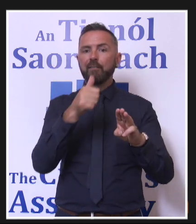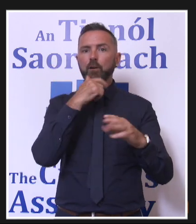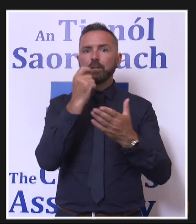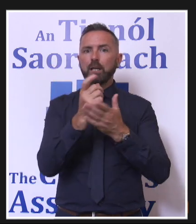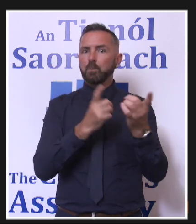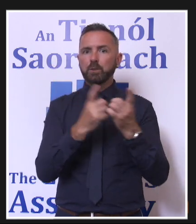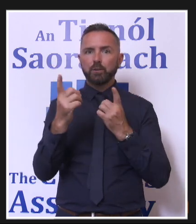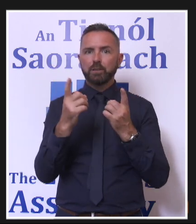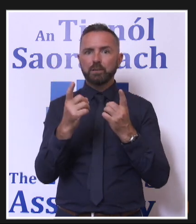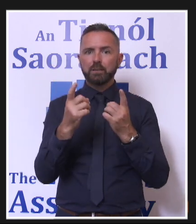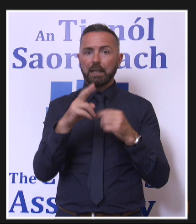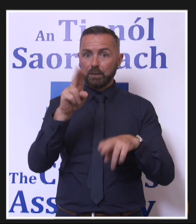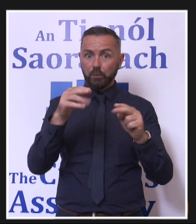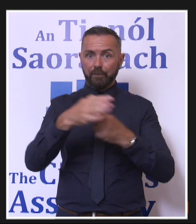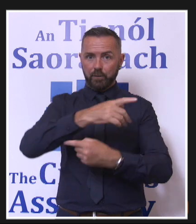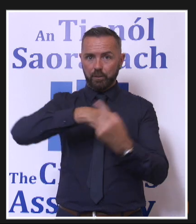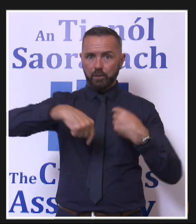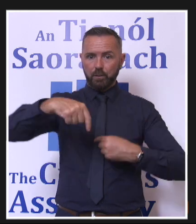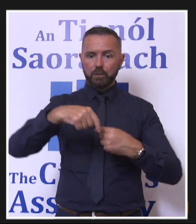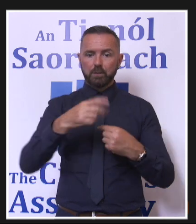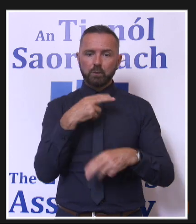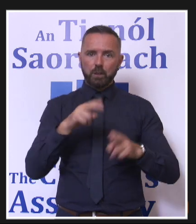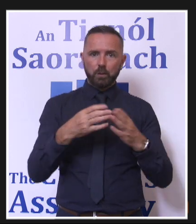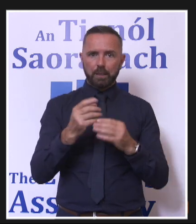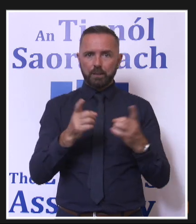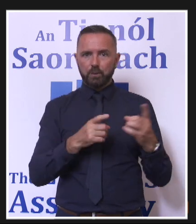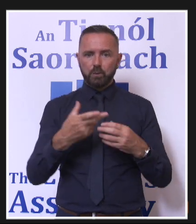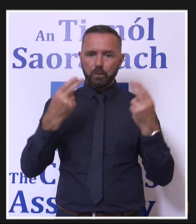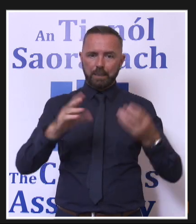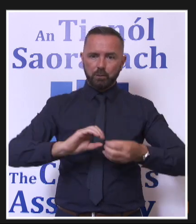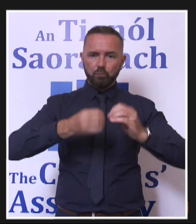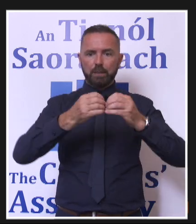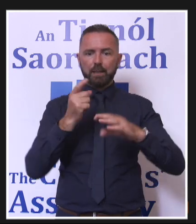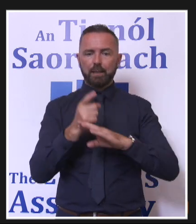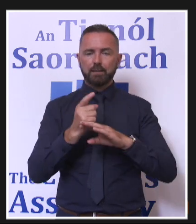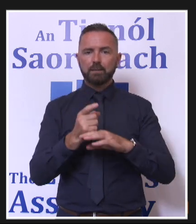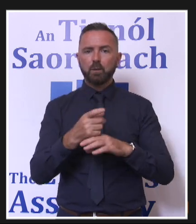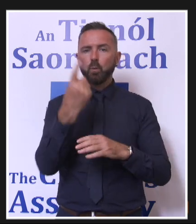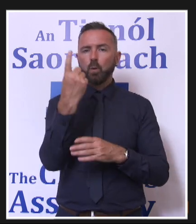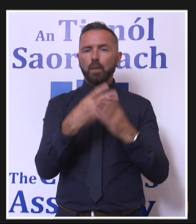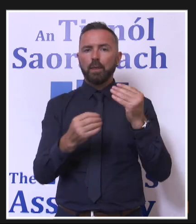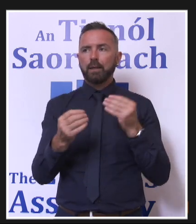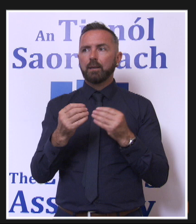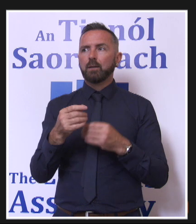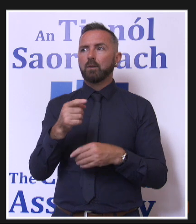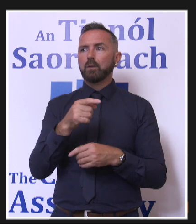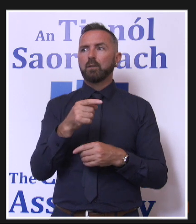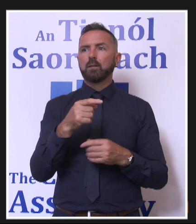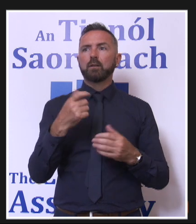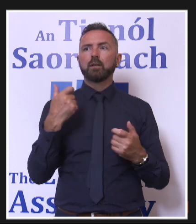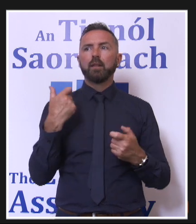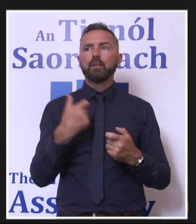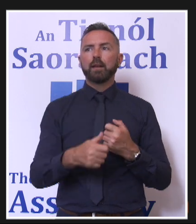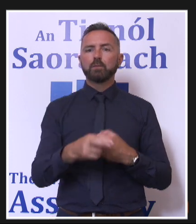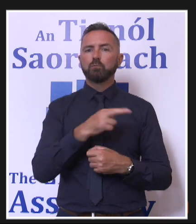that, so it's a bit new for us, and this is an innovation, so we have to create the innovation. But the one thing which